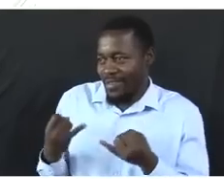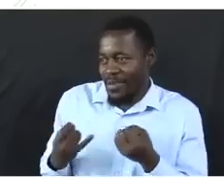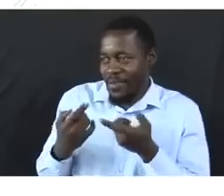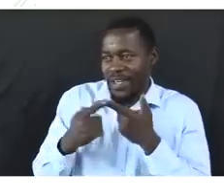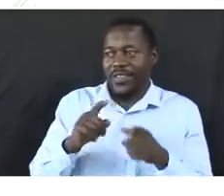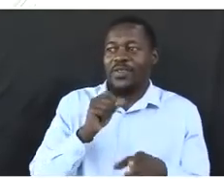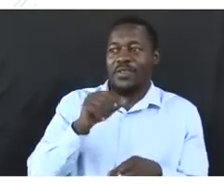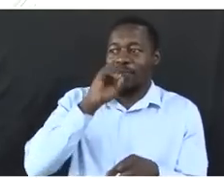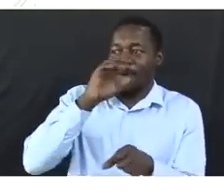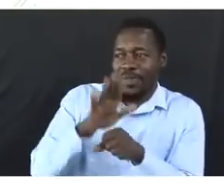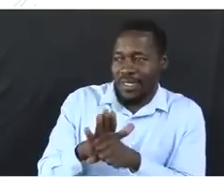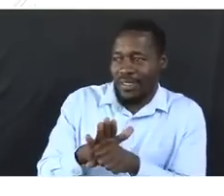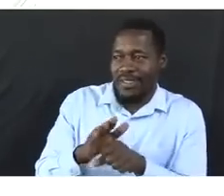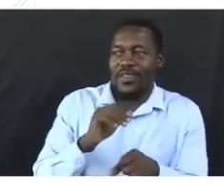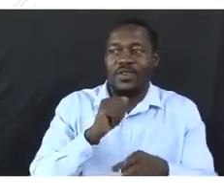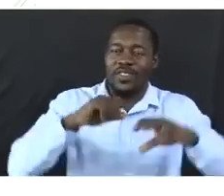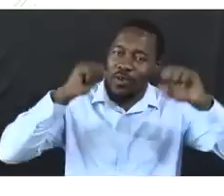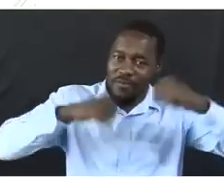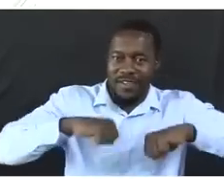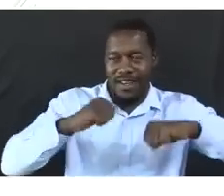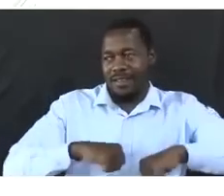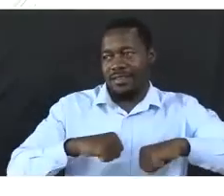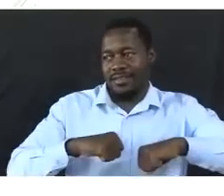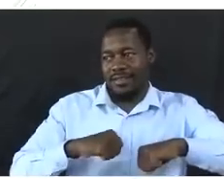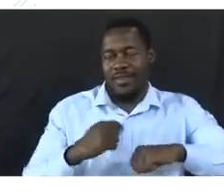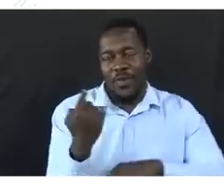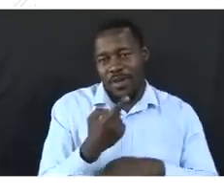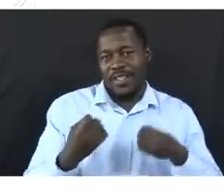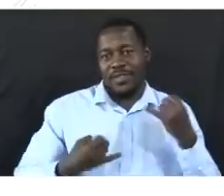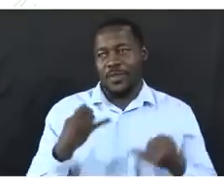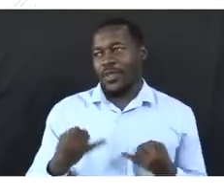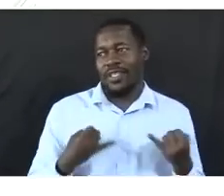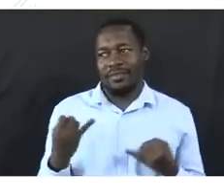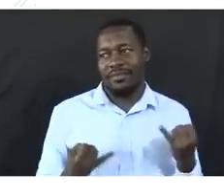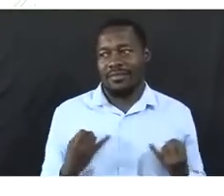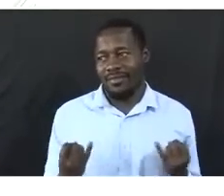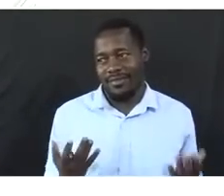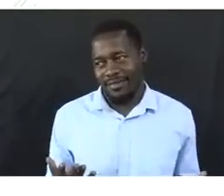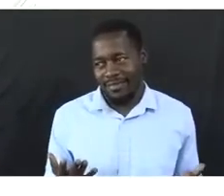not two, three, four, one. Mikai.